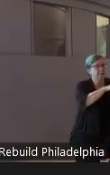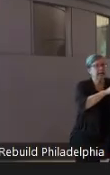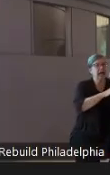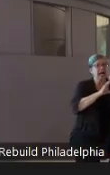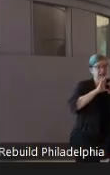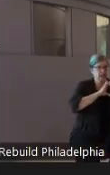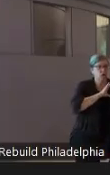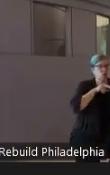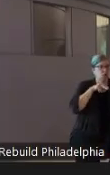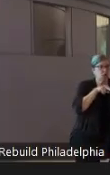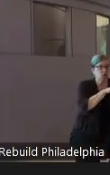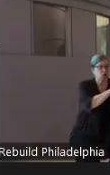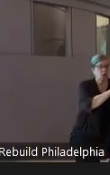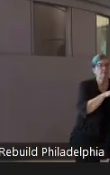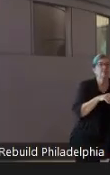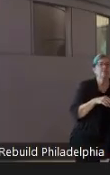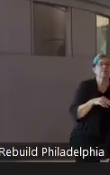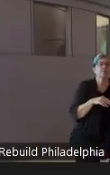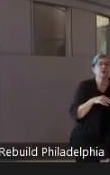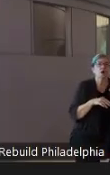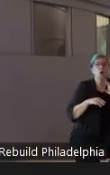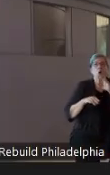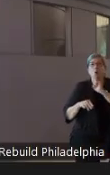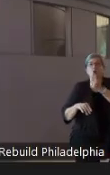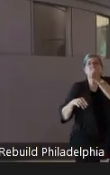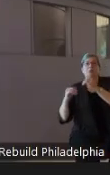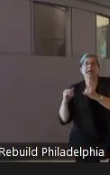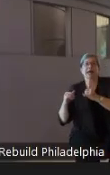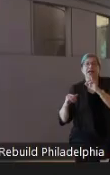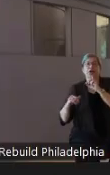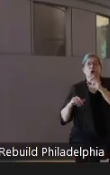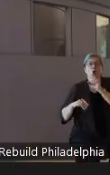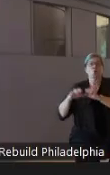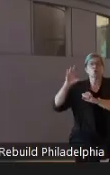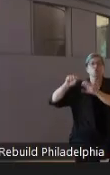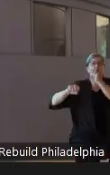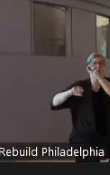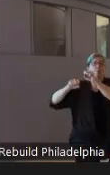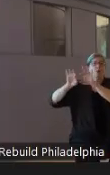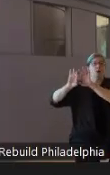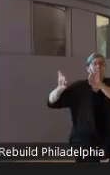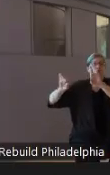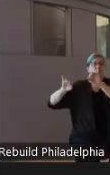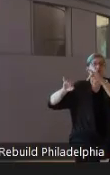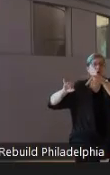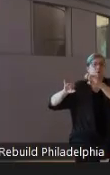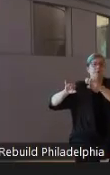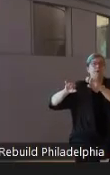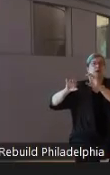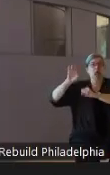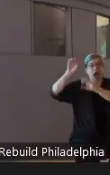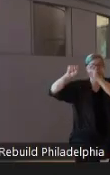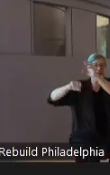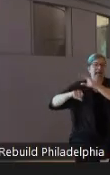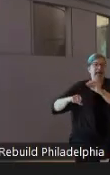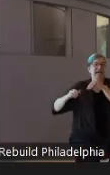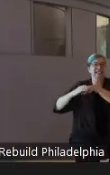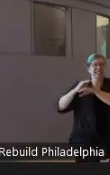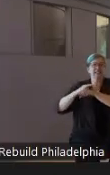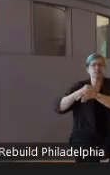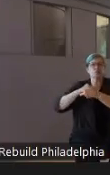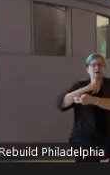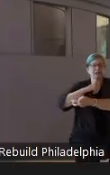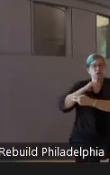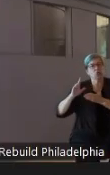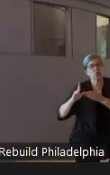tunnel. The play structure for the older play is rope climbing, and it has an accessible bridge that goes through the